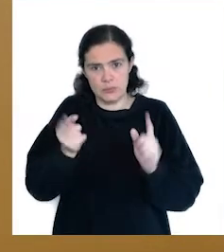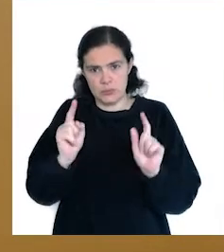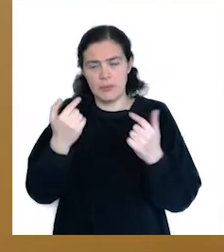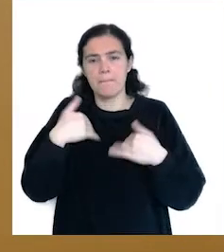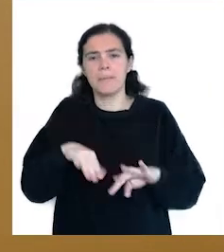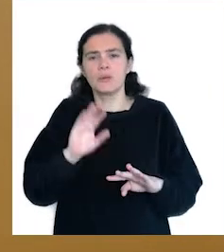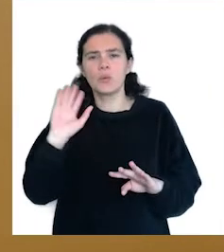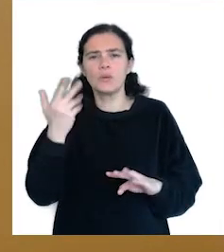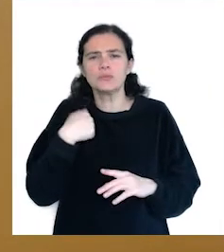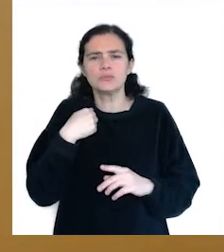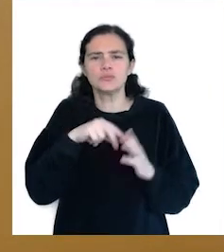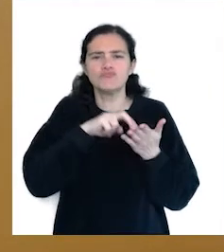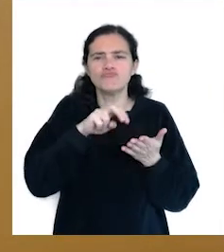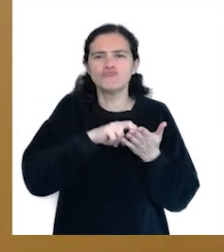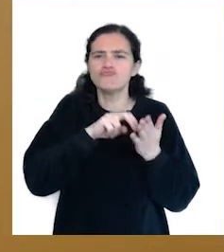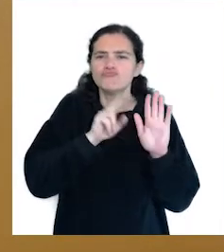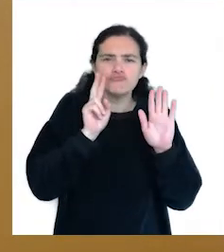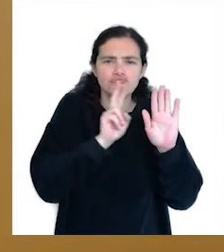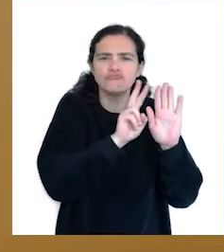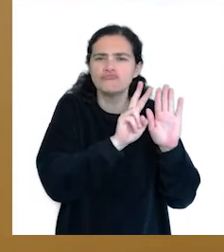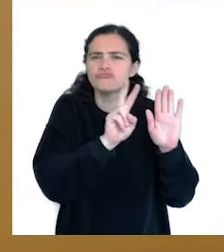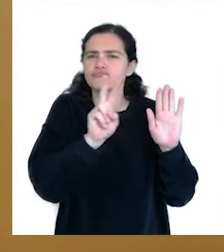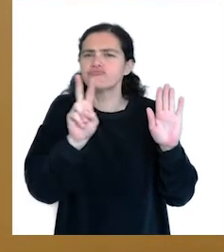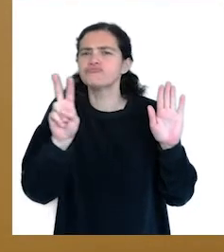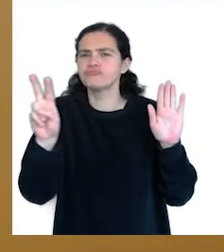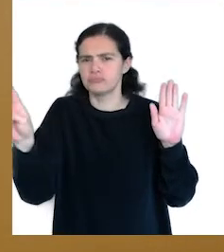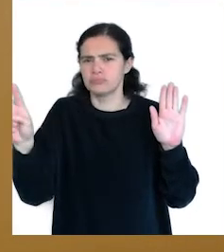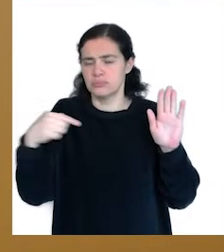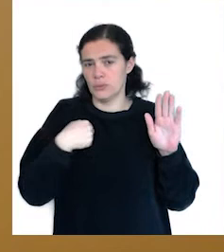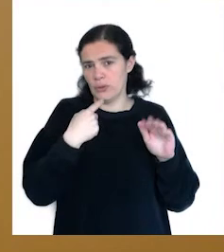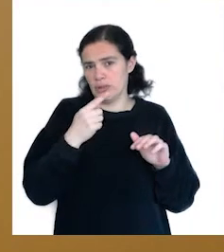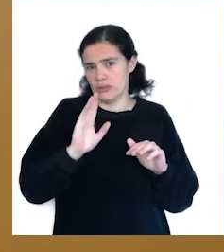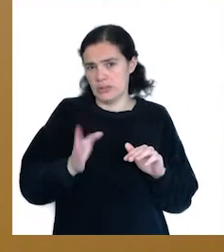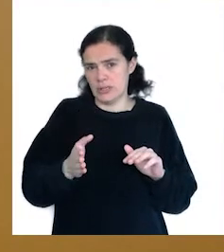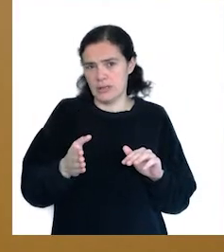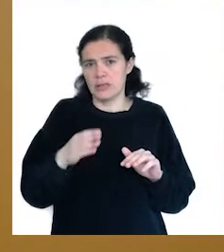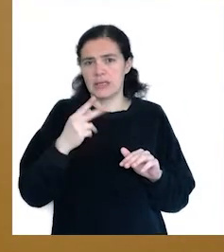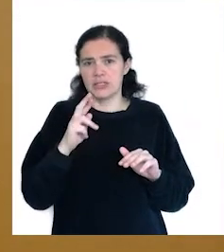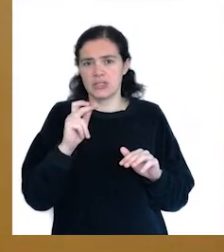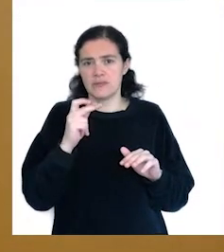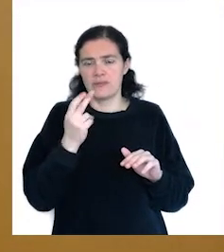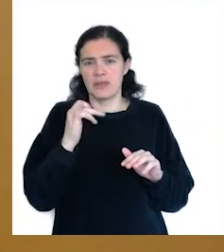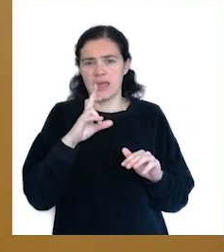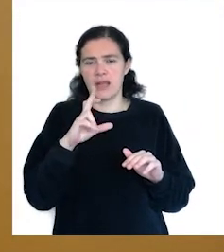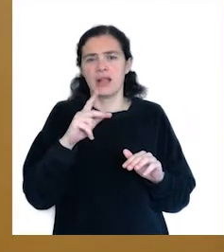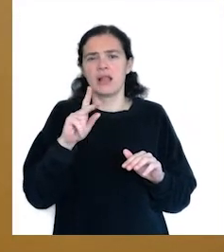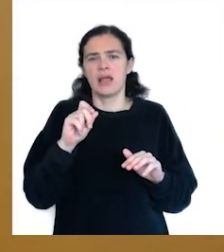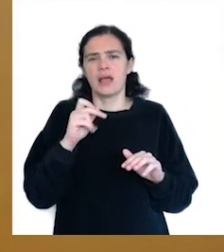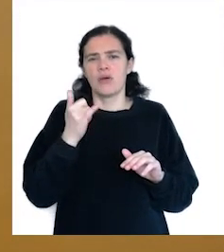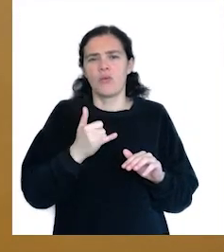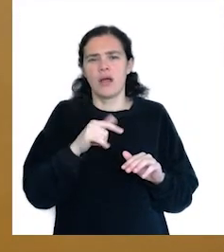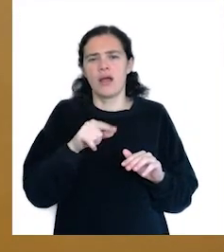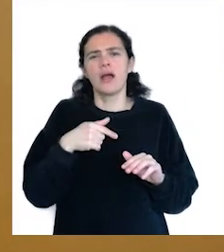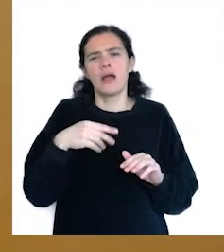here, but when you walk around, you see, as I said, Xavier